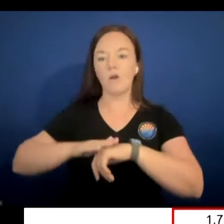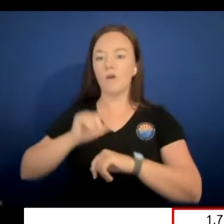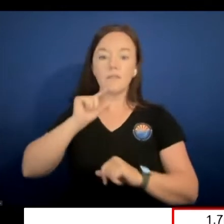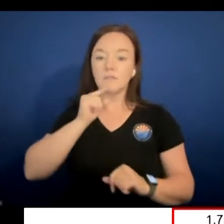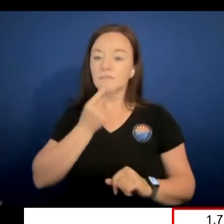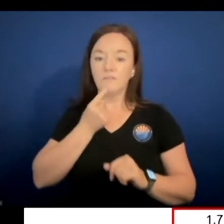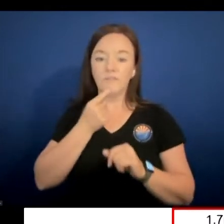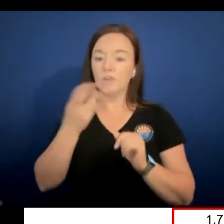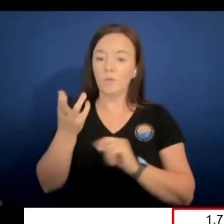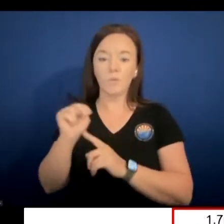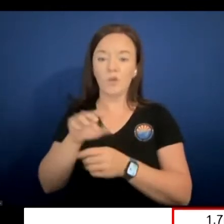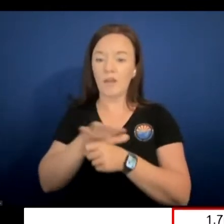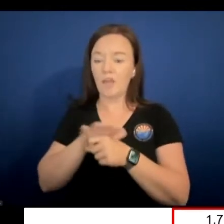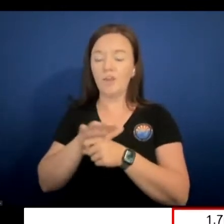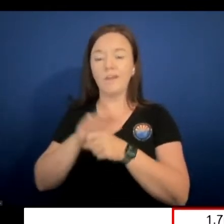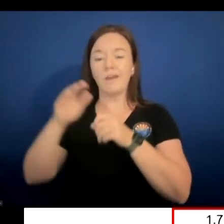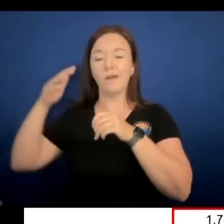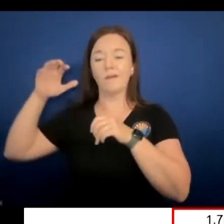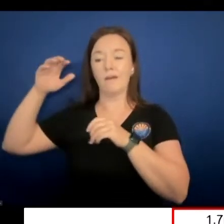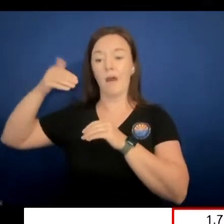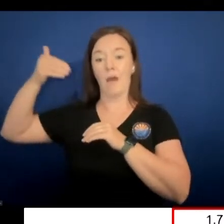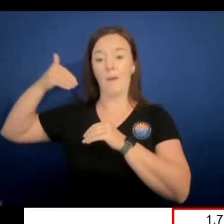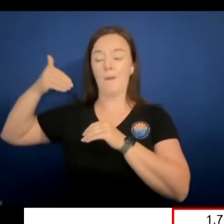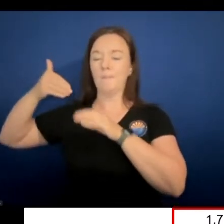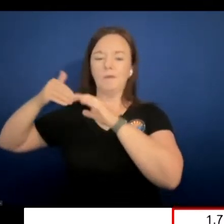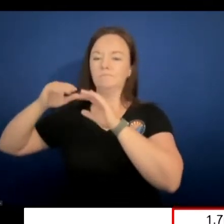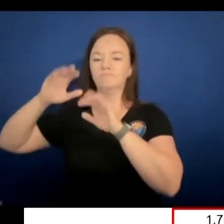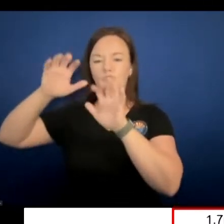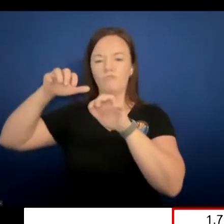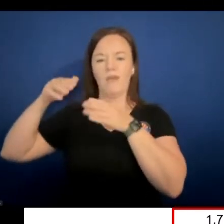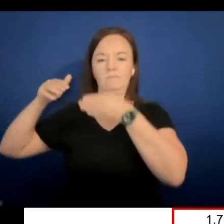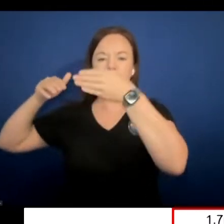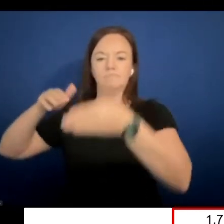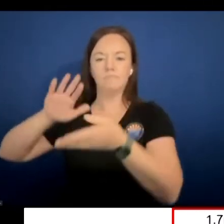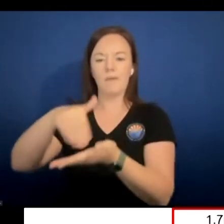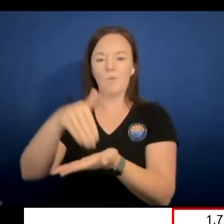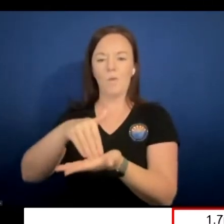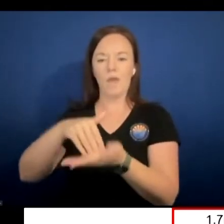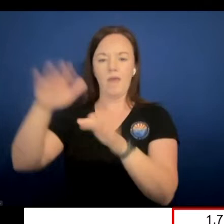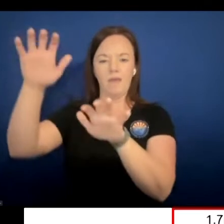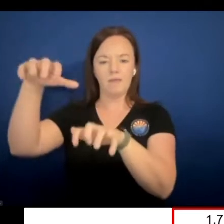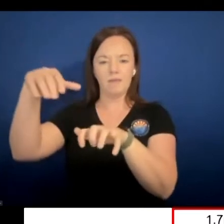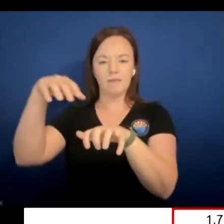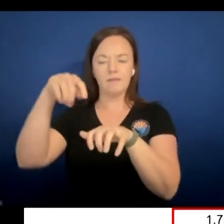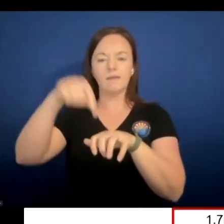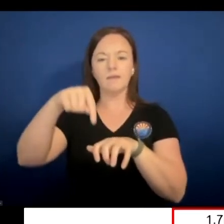rather midway down in the watershed. And it wasn't the